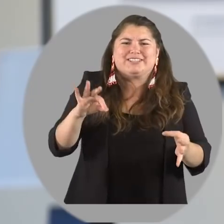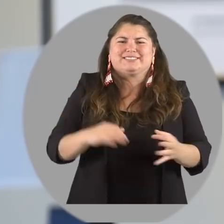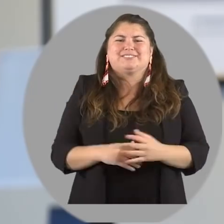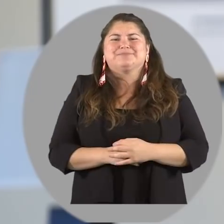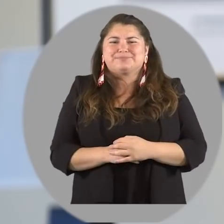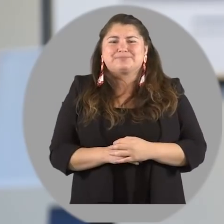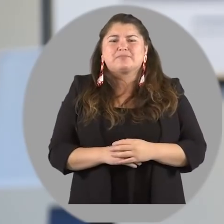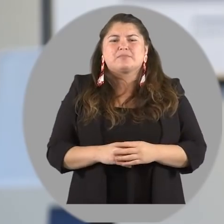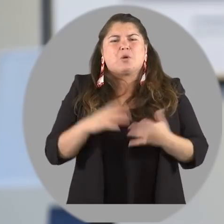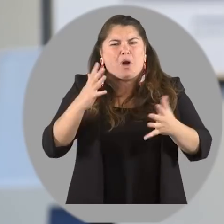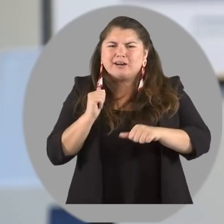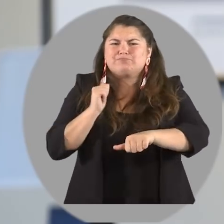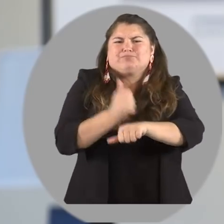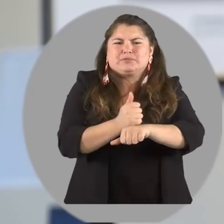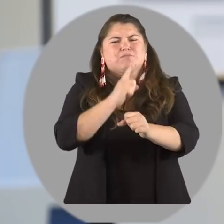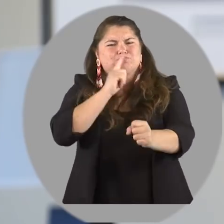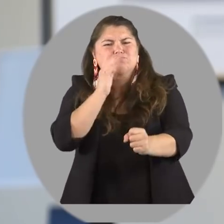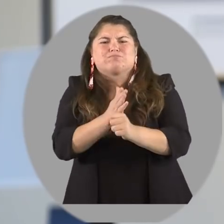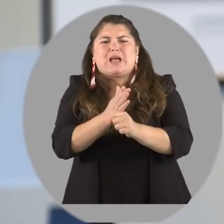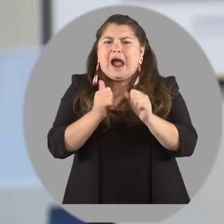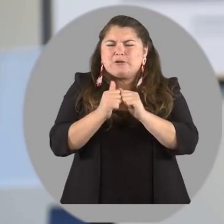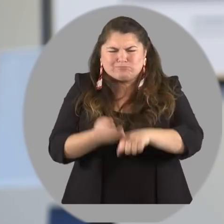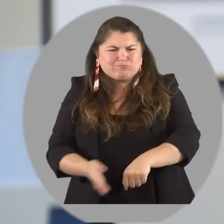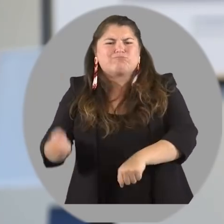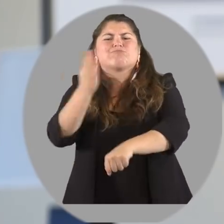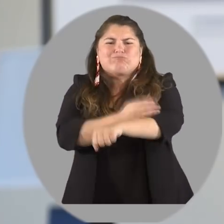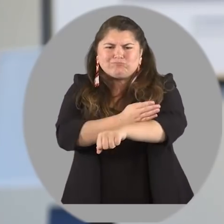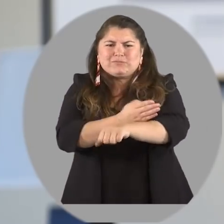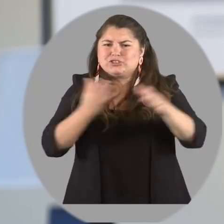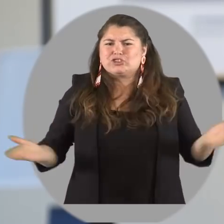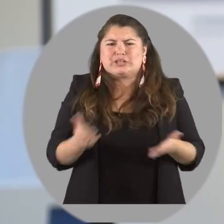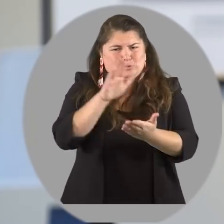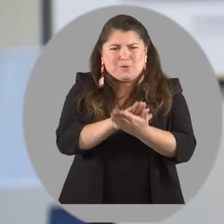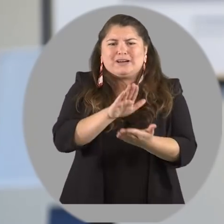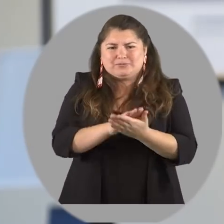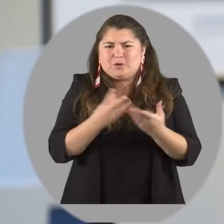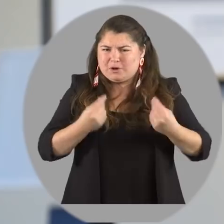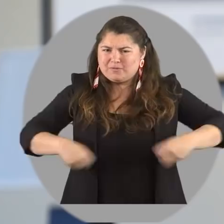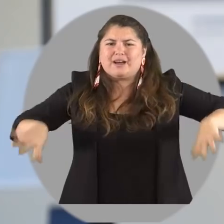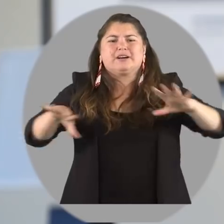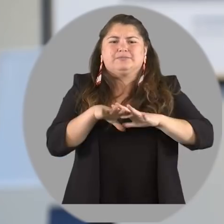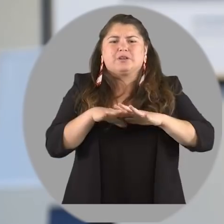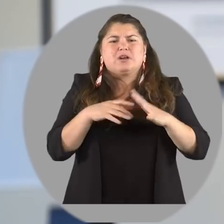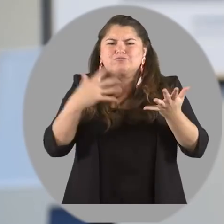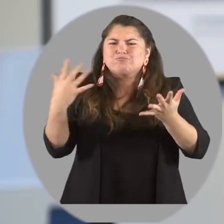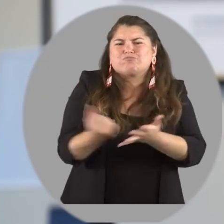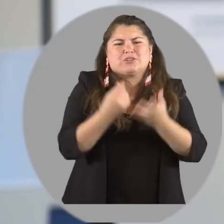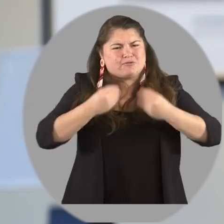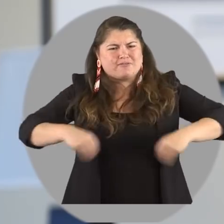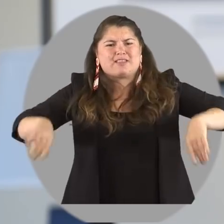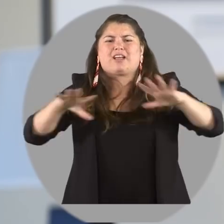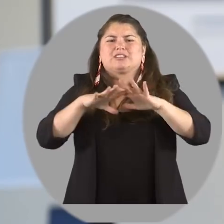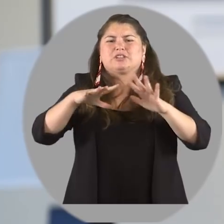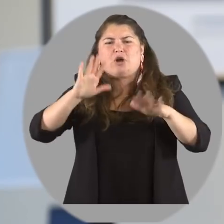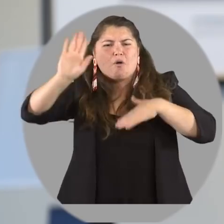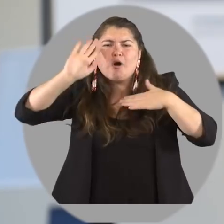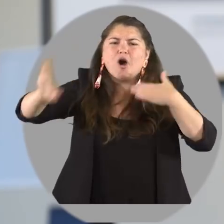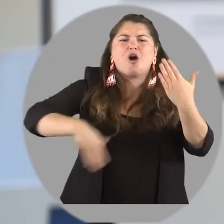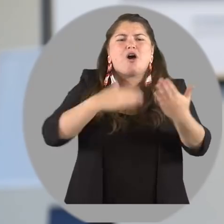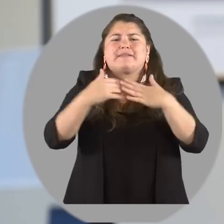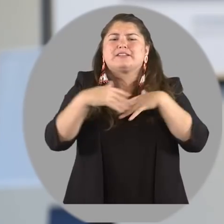perfect. I want to set an intention for how we will do better in the schools that are on this land. Let's use